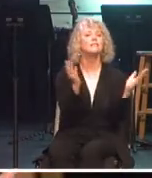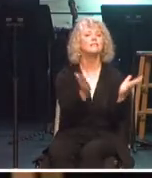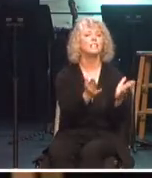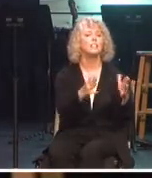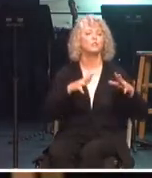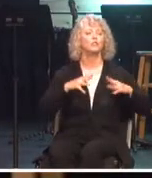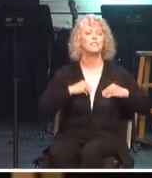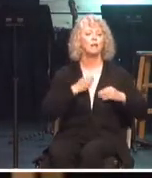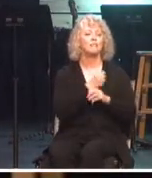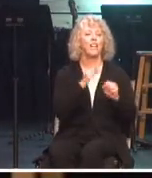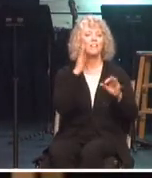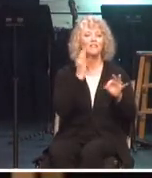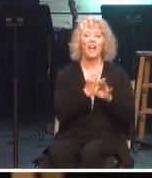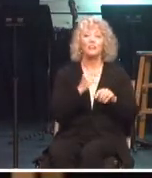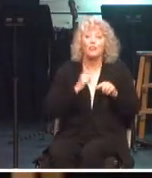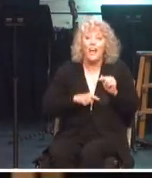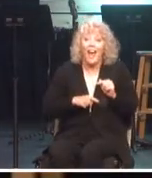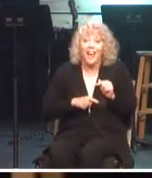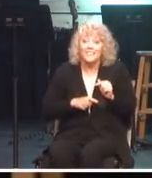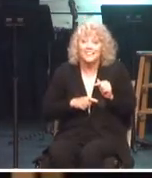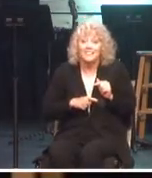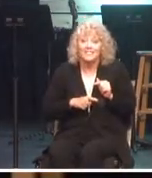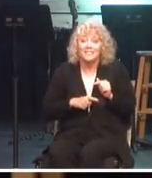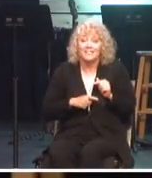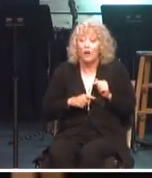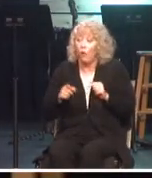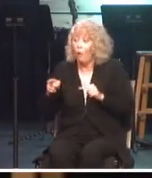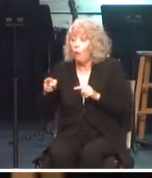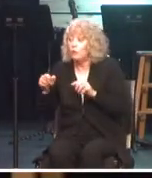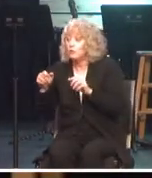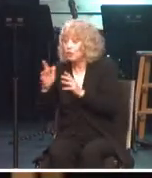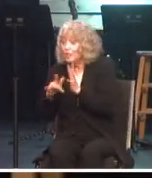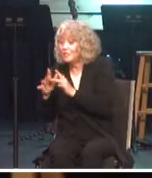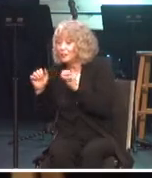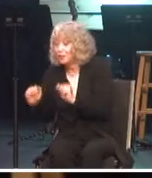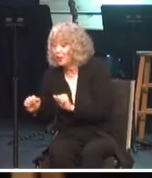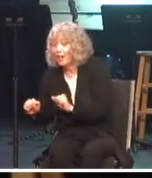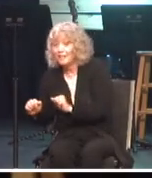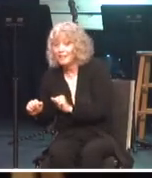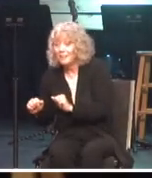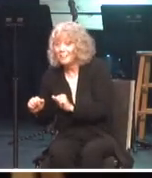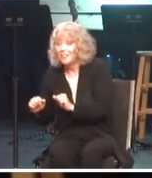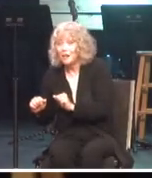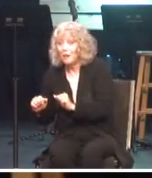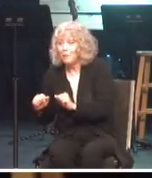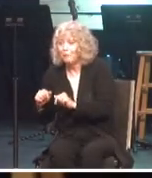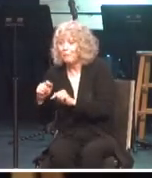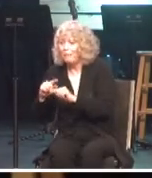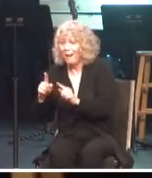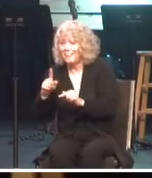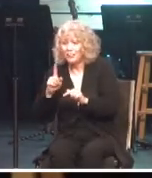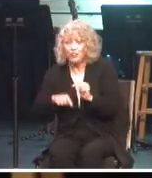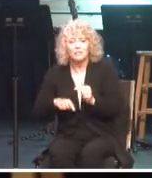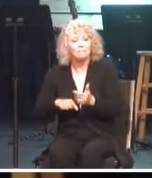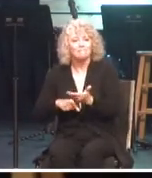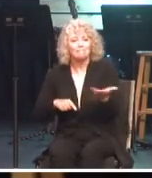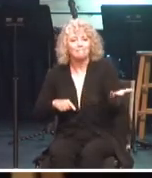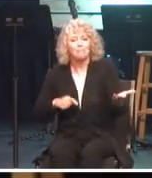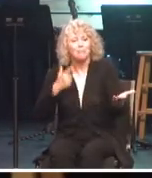faith. Can't do it. If anyone could do it, it's Jesus. He can't do it. It's not how this works.